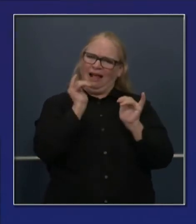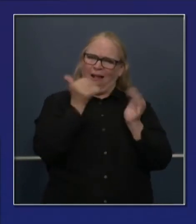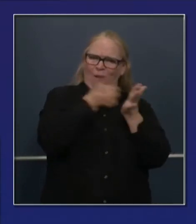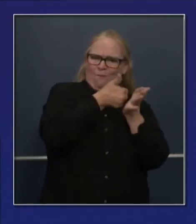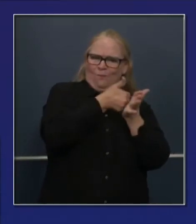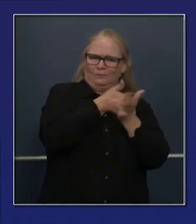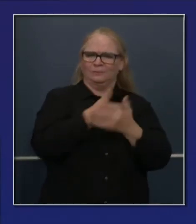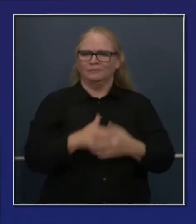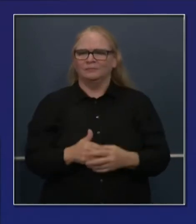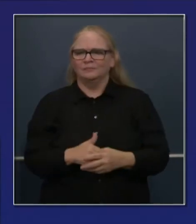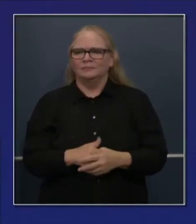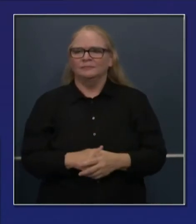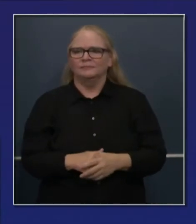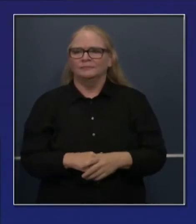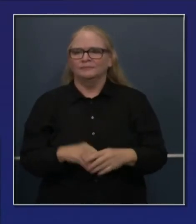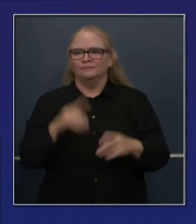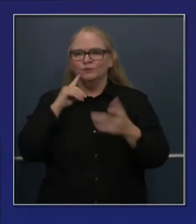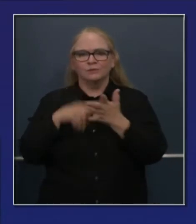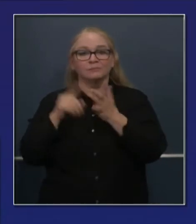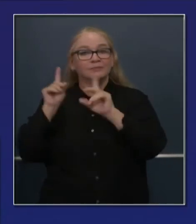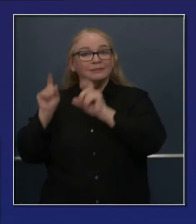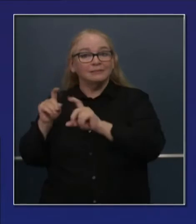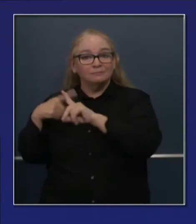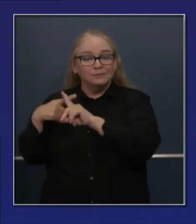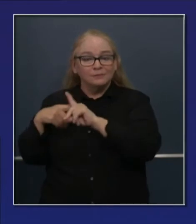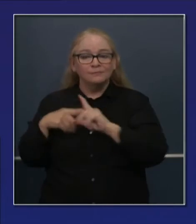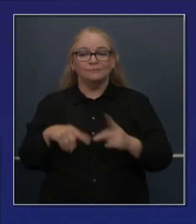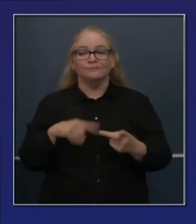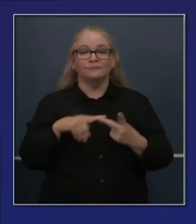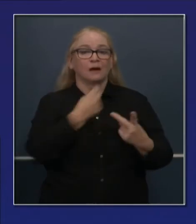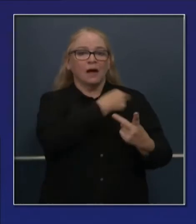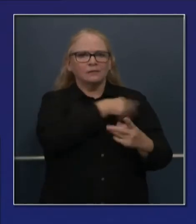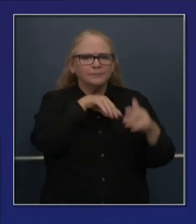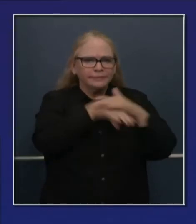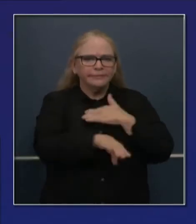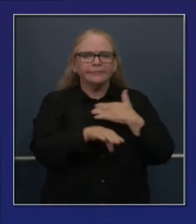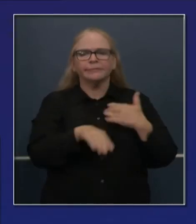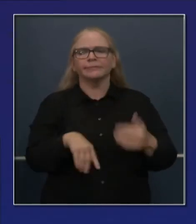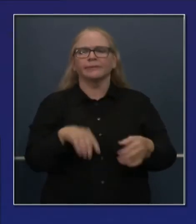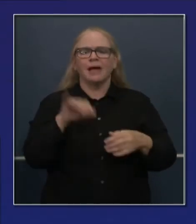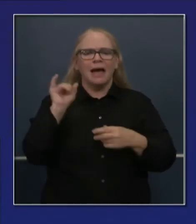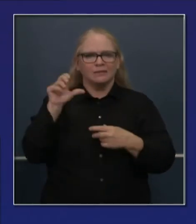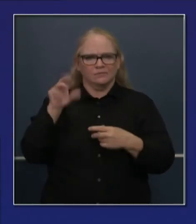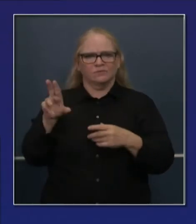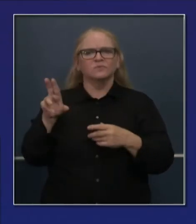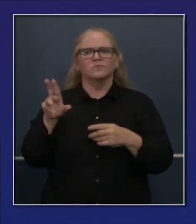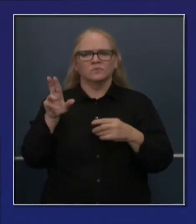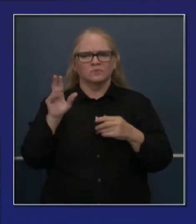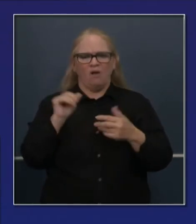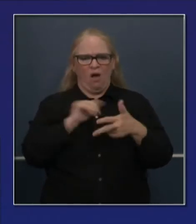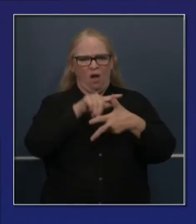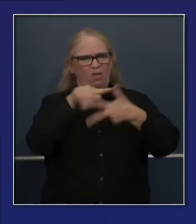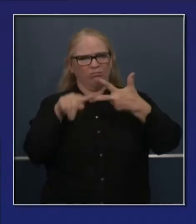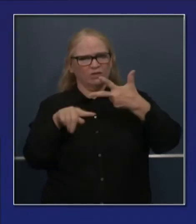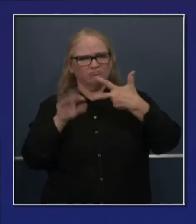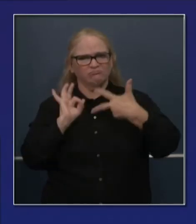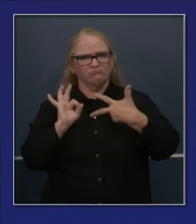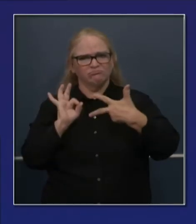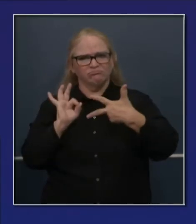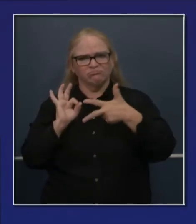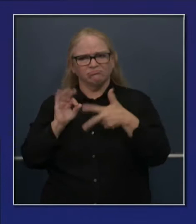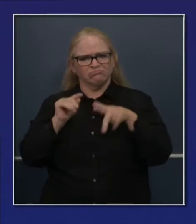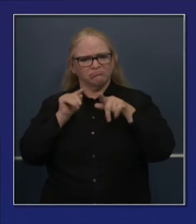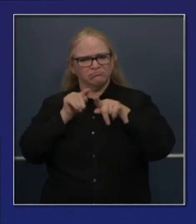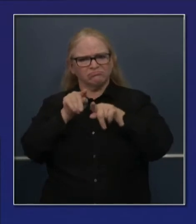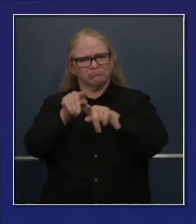numbers suggested. And that's an encouraging sign, again, even when you include the positivity